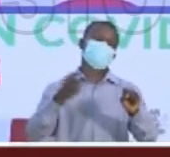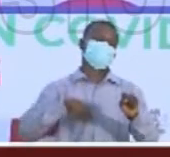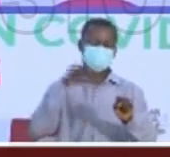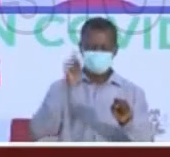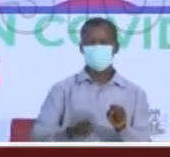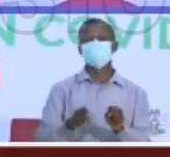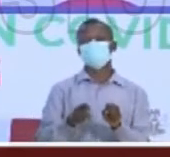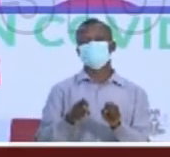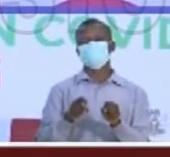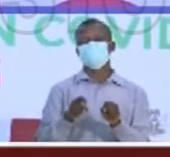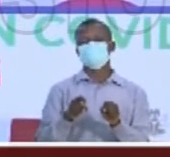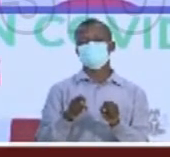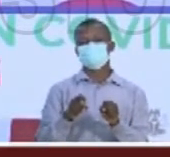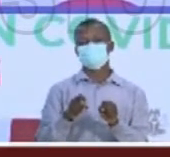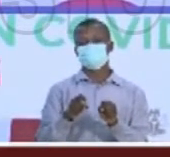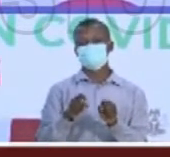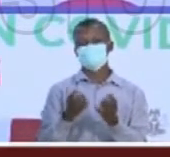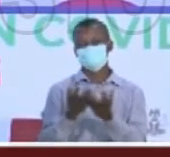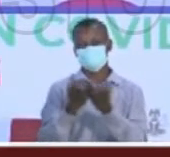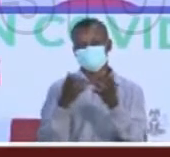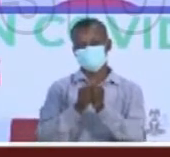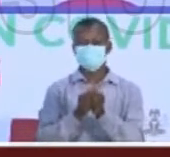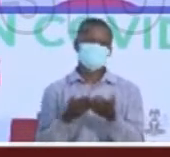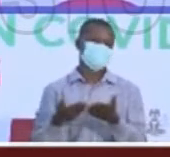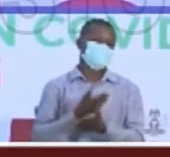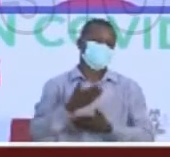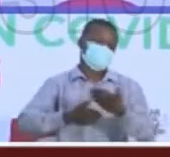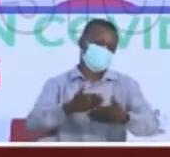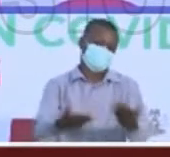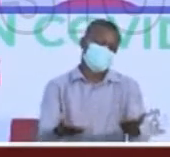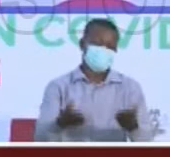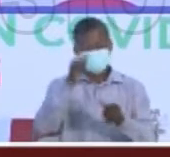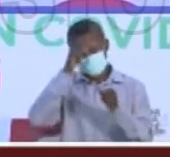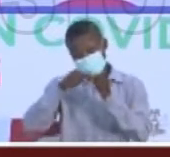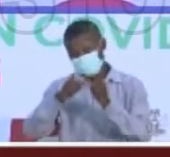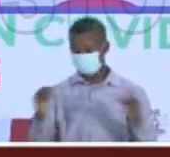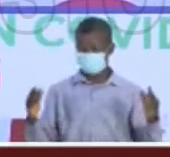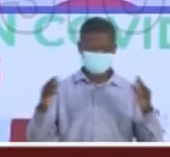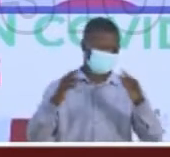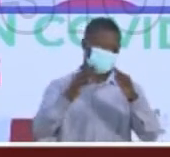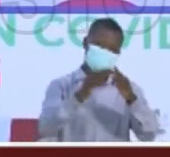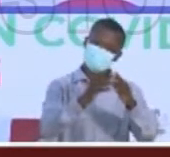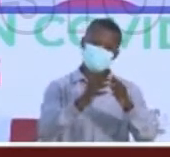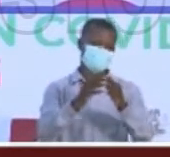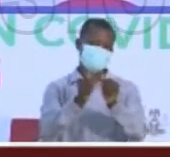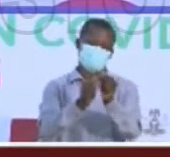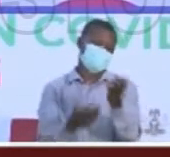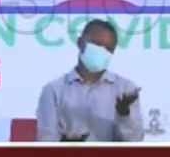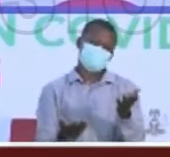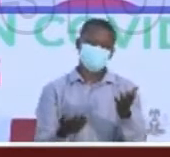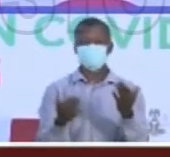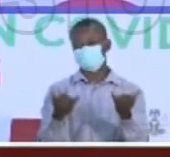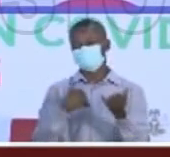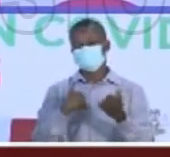normal. And as we know, the virus thrives in mass gatherings, so there's a challenge that we have in the way